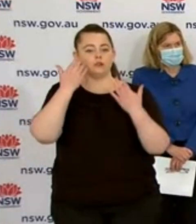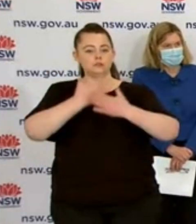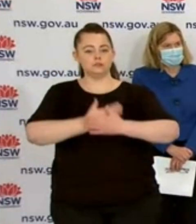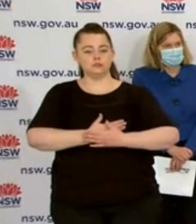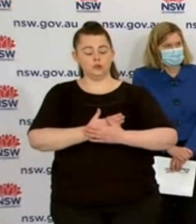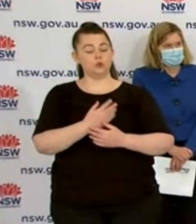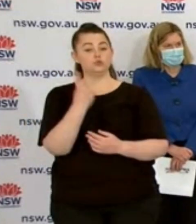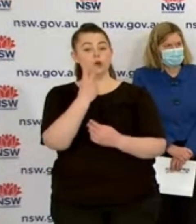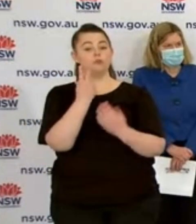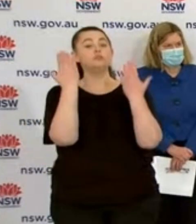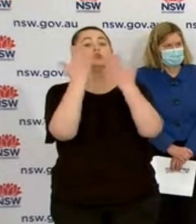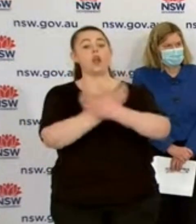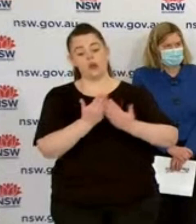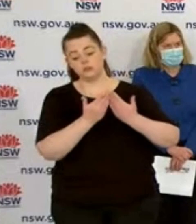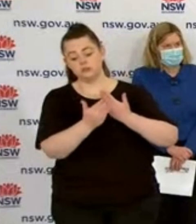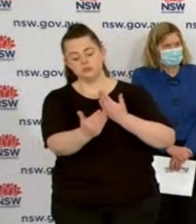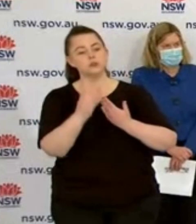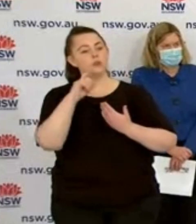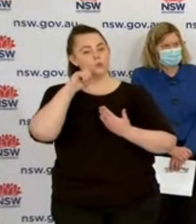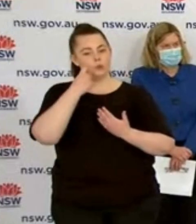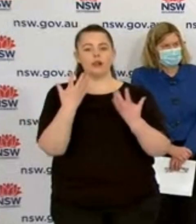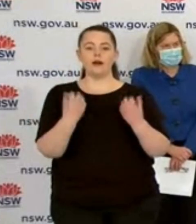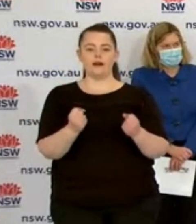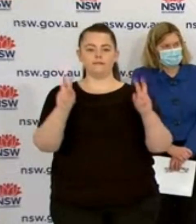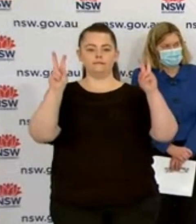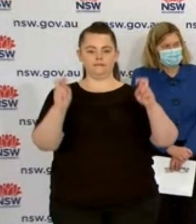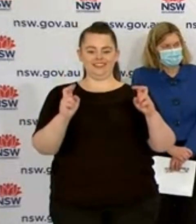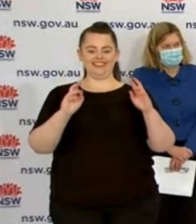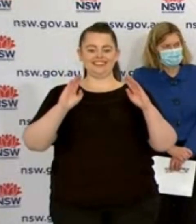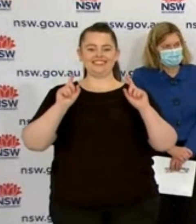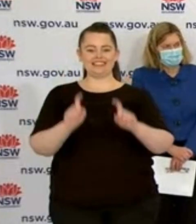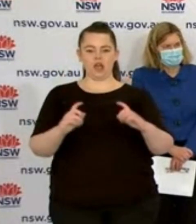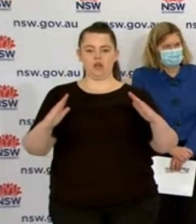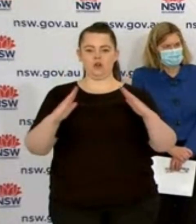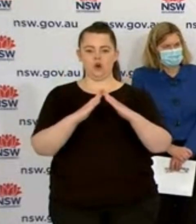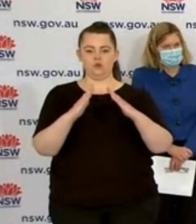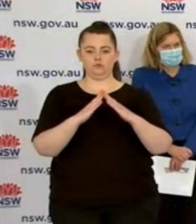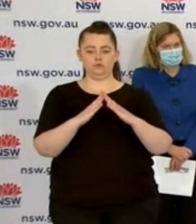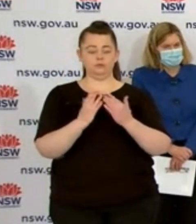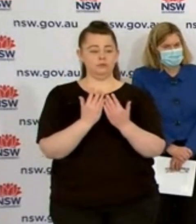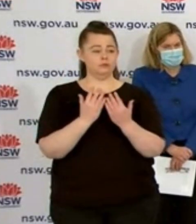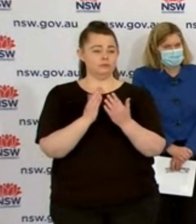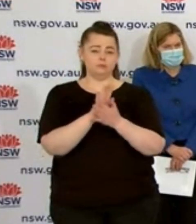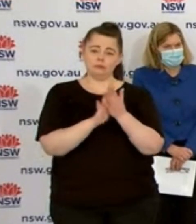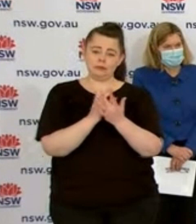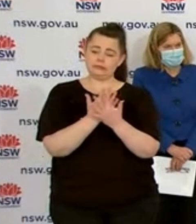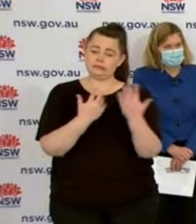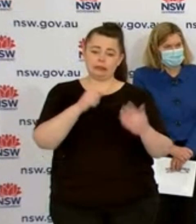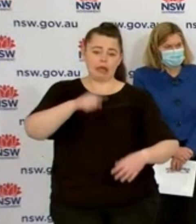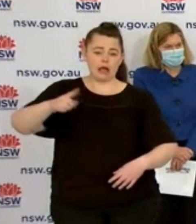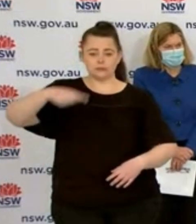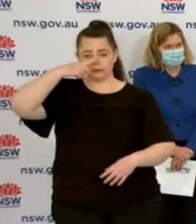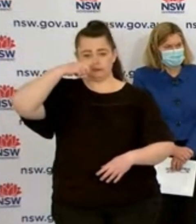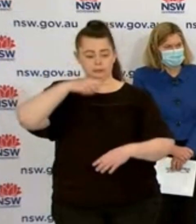Operation Stay at Home. The unprecedented operation will see thousands of police officers from police districts and police area commands across the